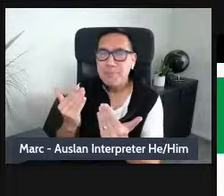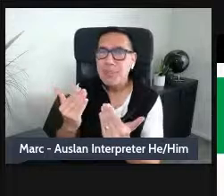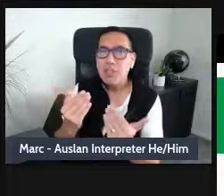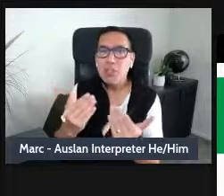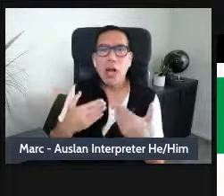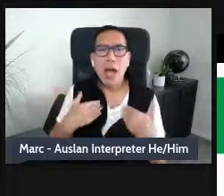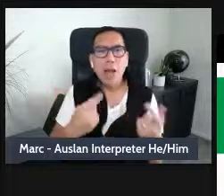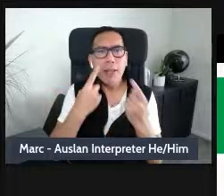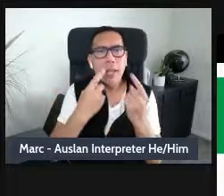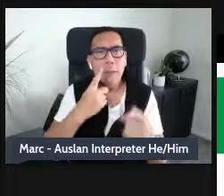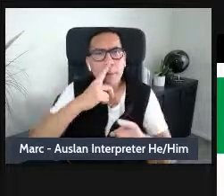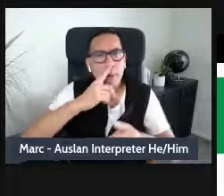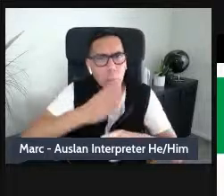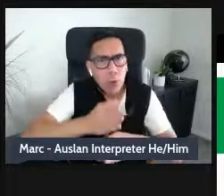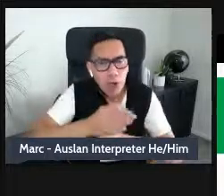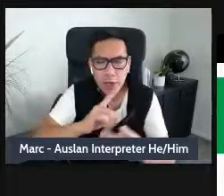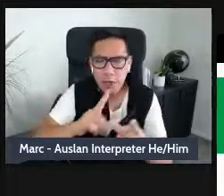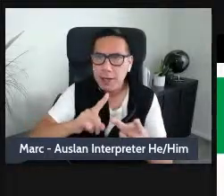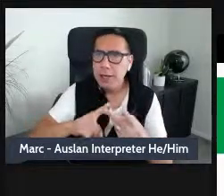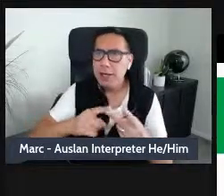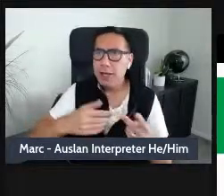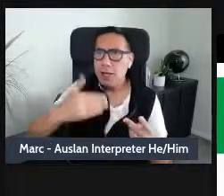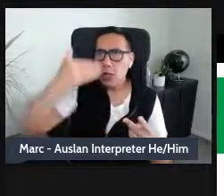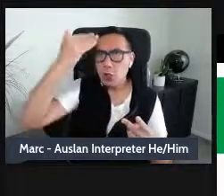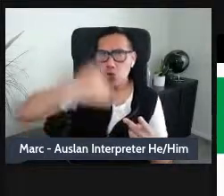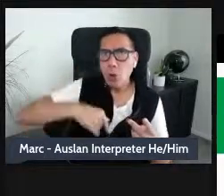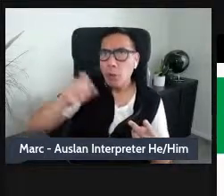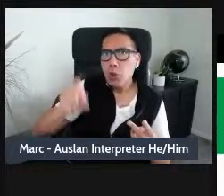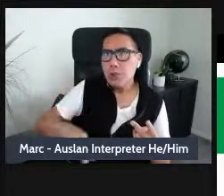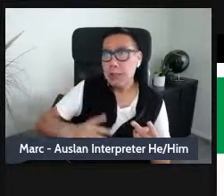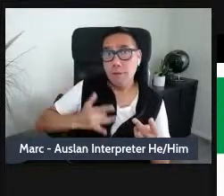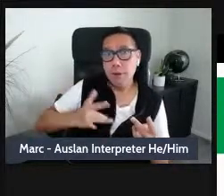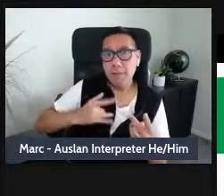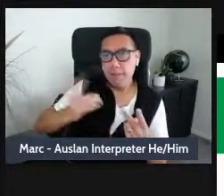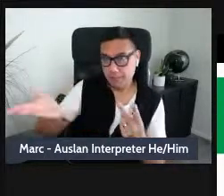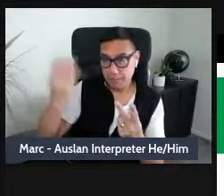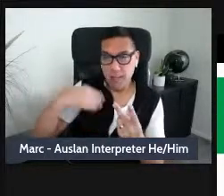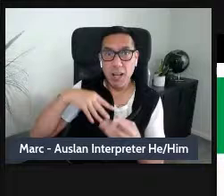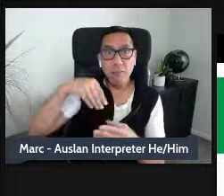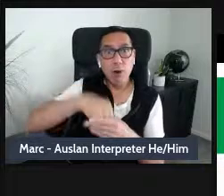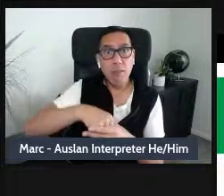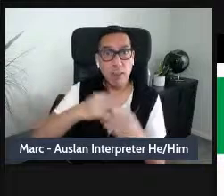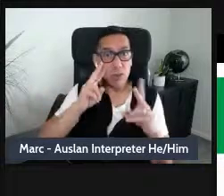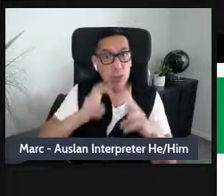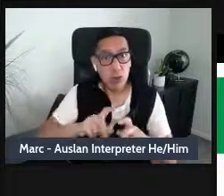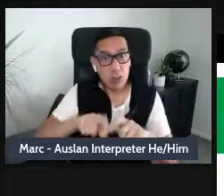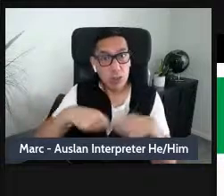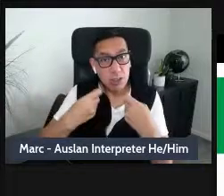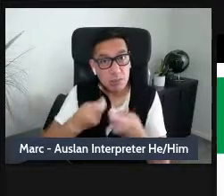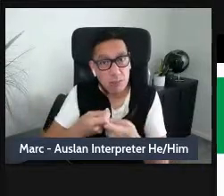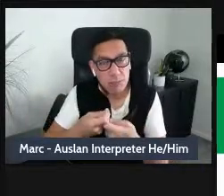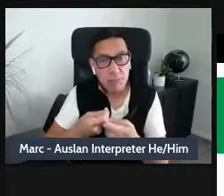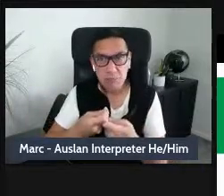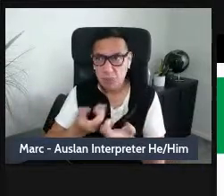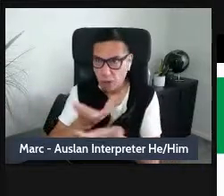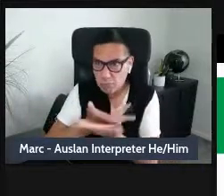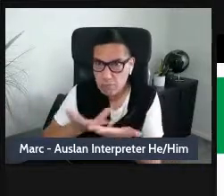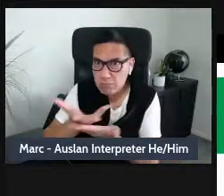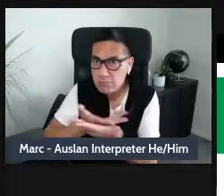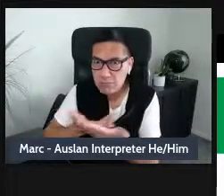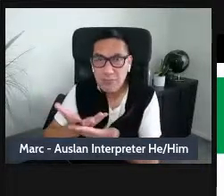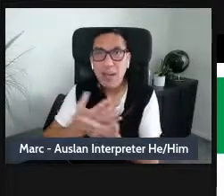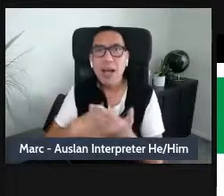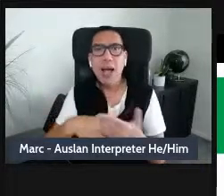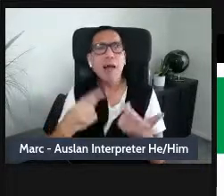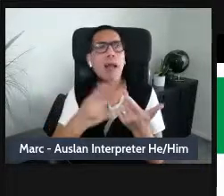workers and a stroke survivor on our research team, and we also spoke to lots of other stroke survivors and carers